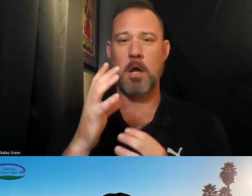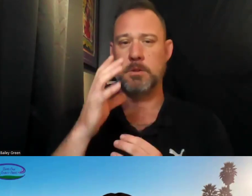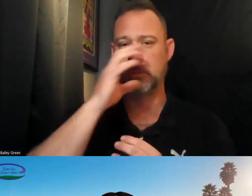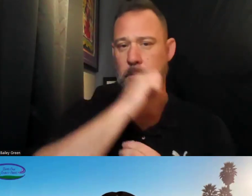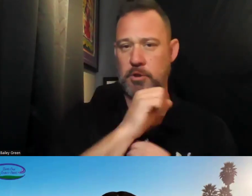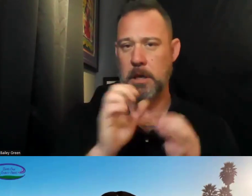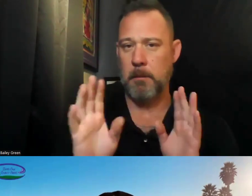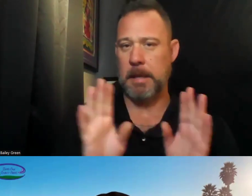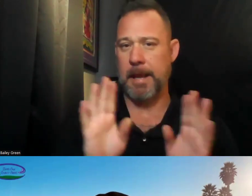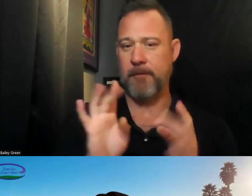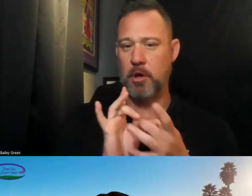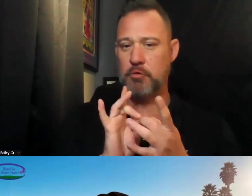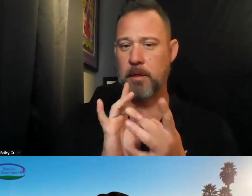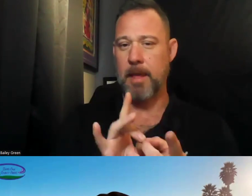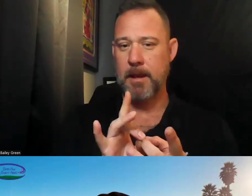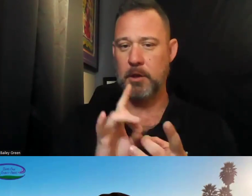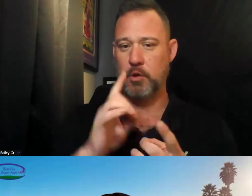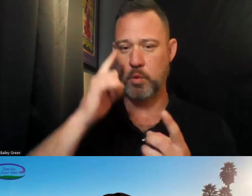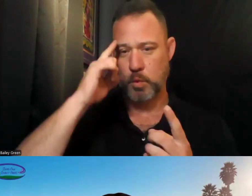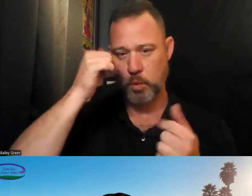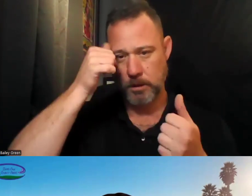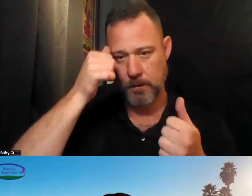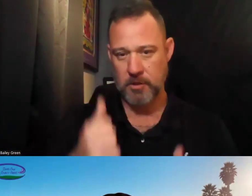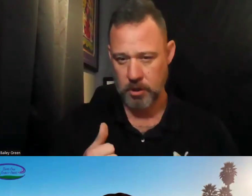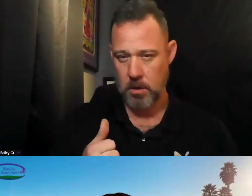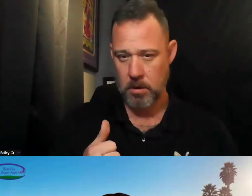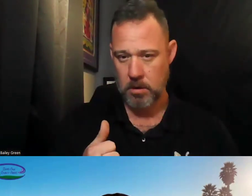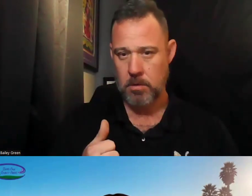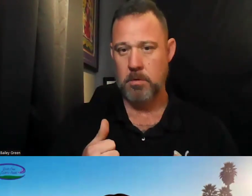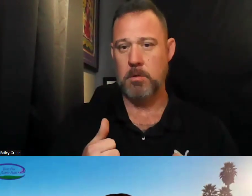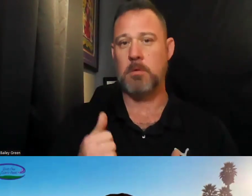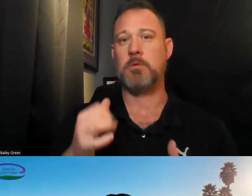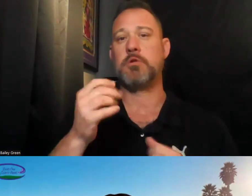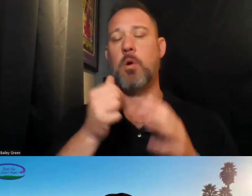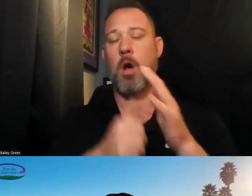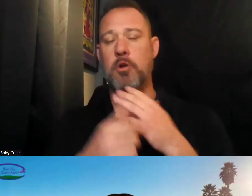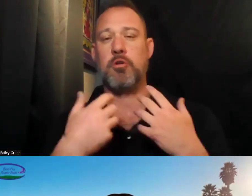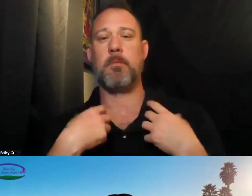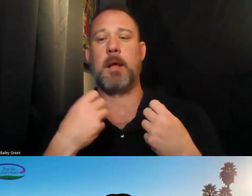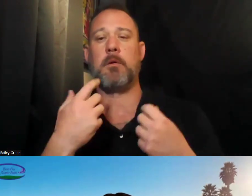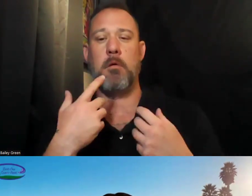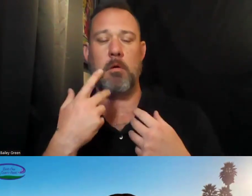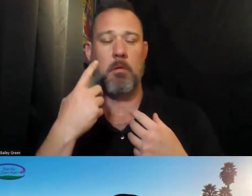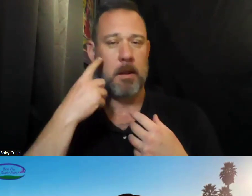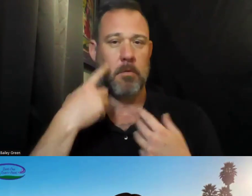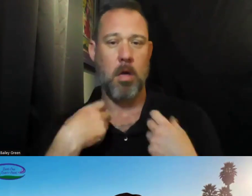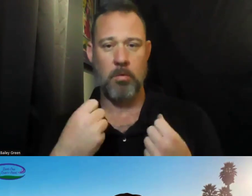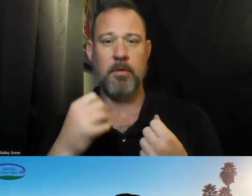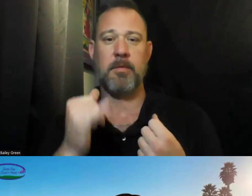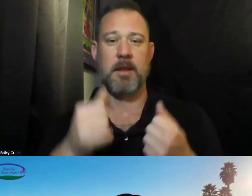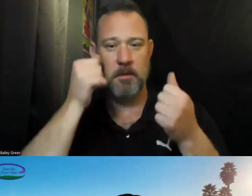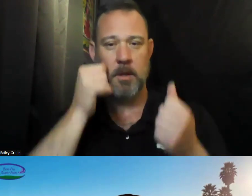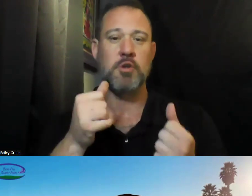the behavior is related to dementia. And so under the Mental Health Services Act, dementia was carved